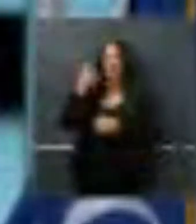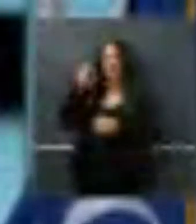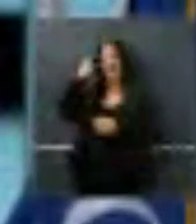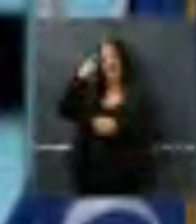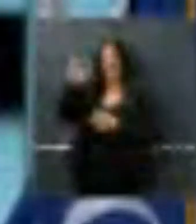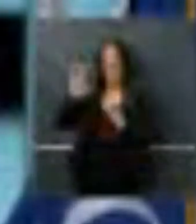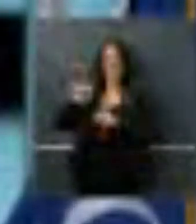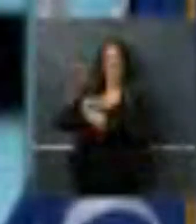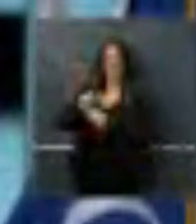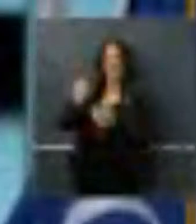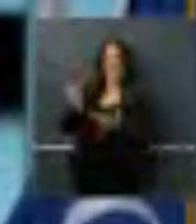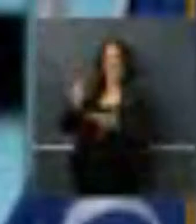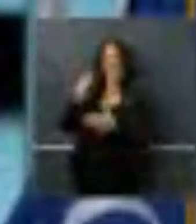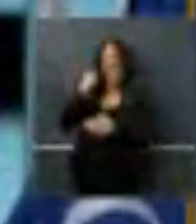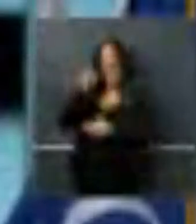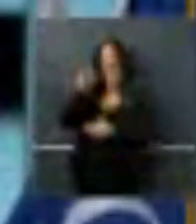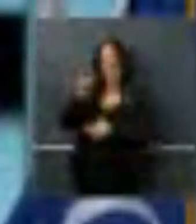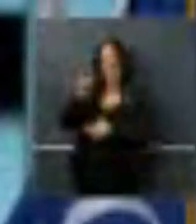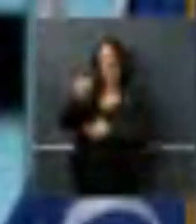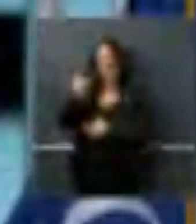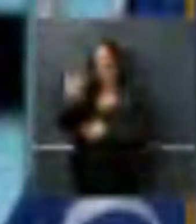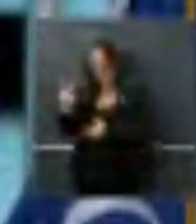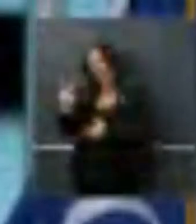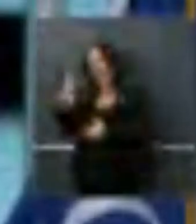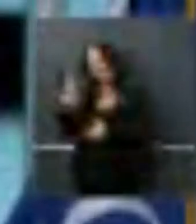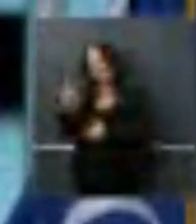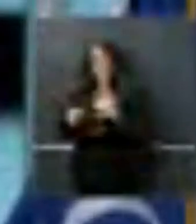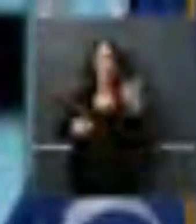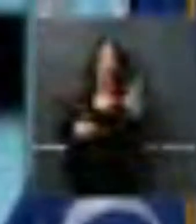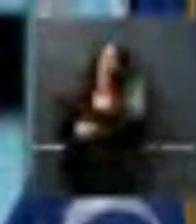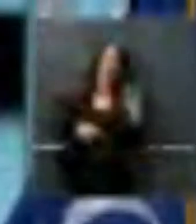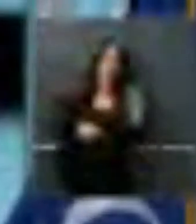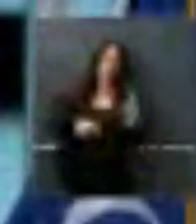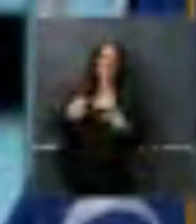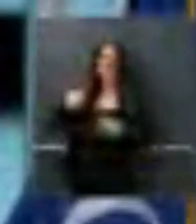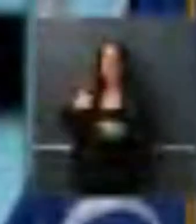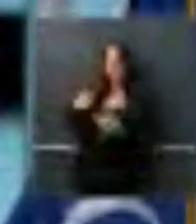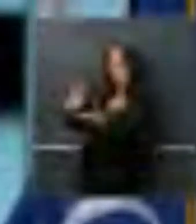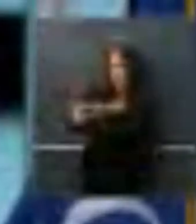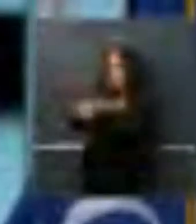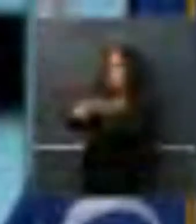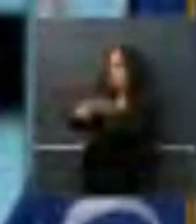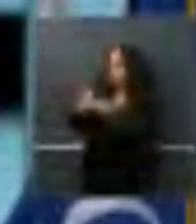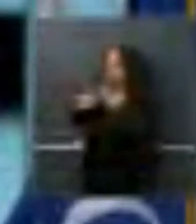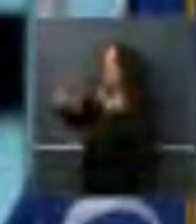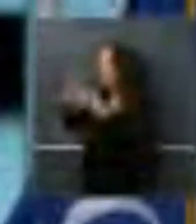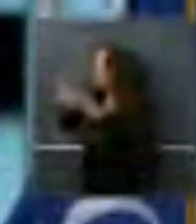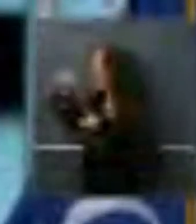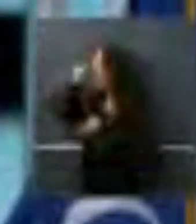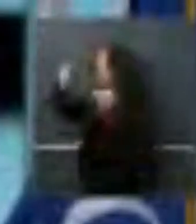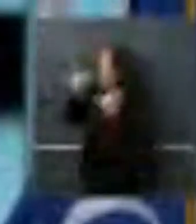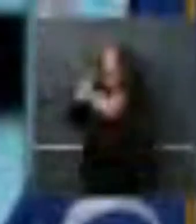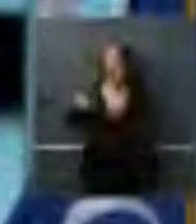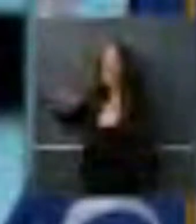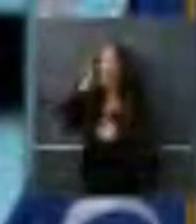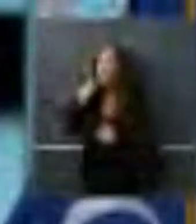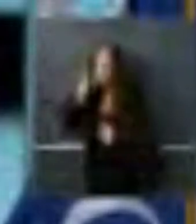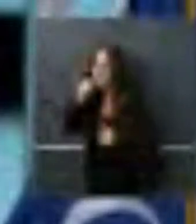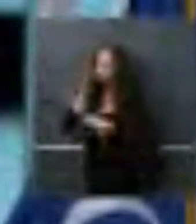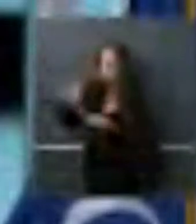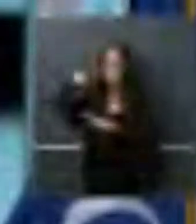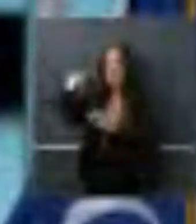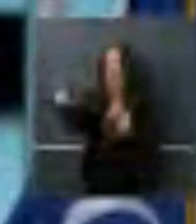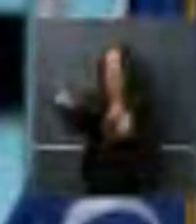together talking about their ideas and strategies, their unique experiences when they were facing budget shortfalls and